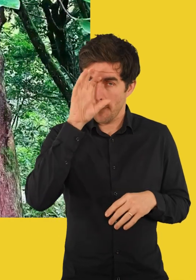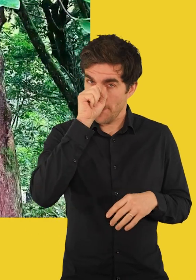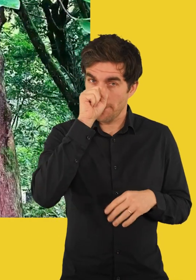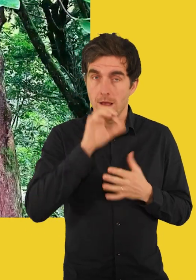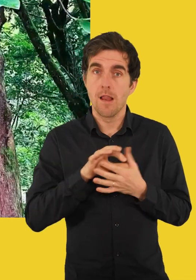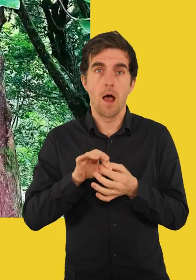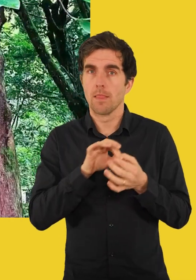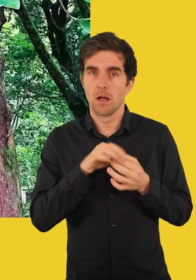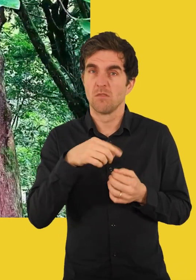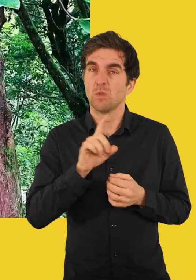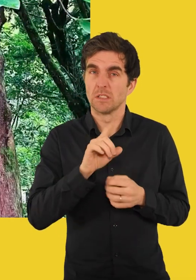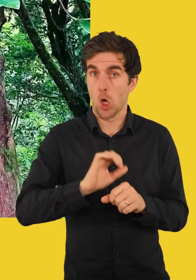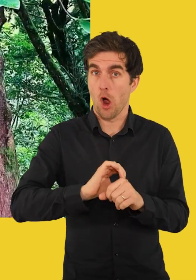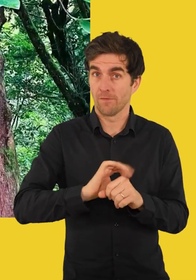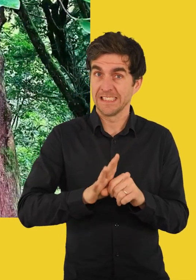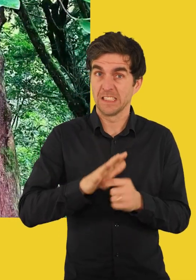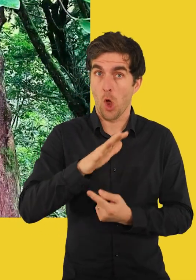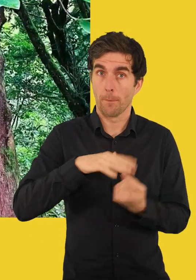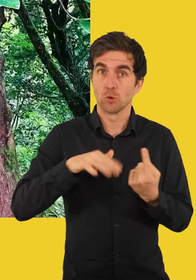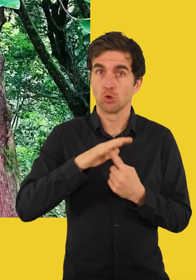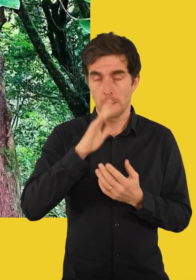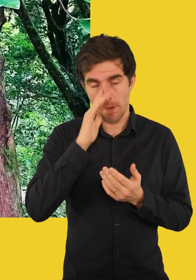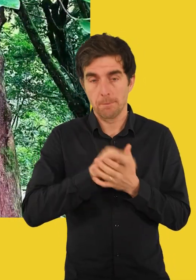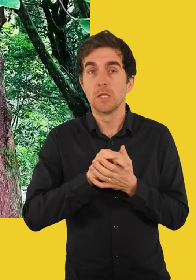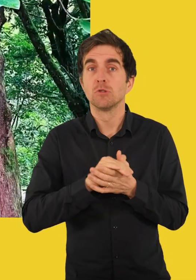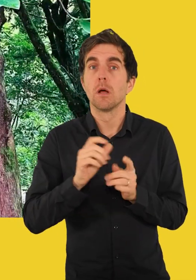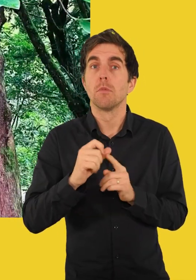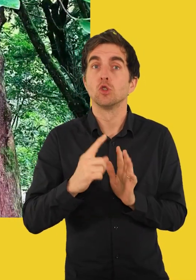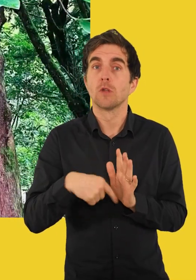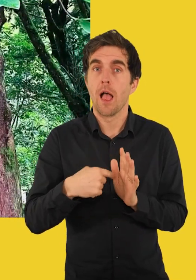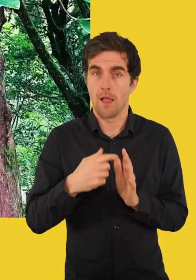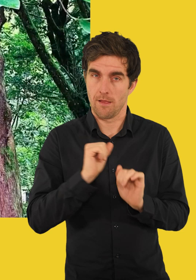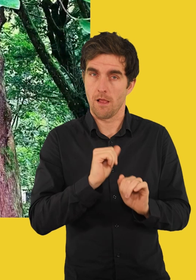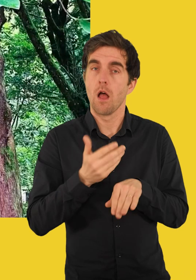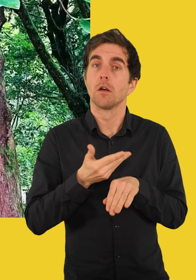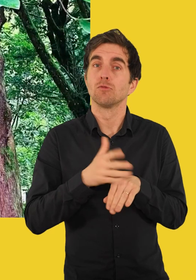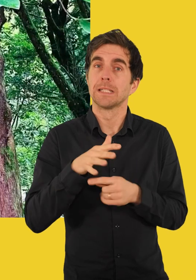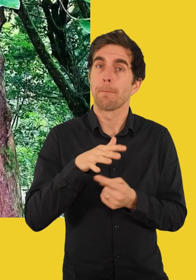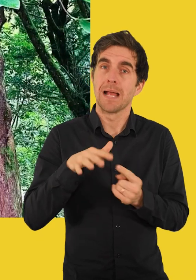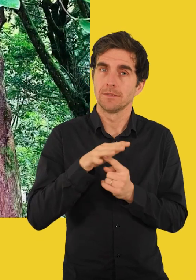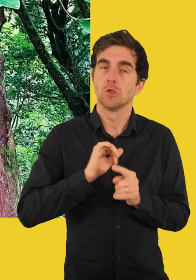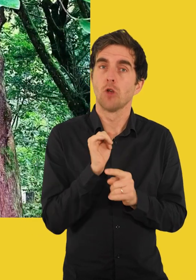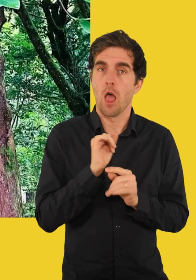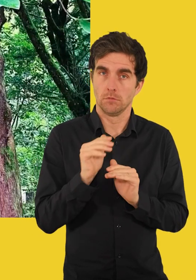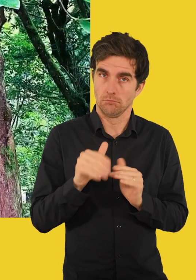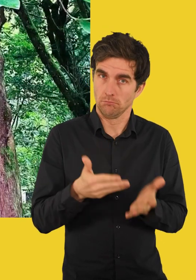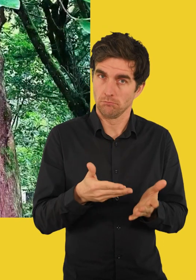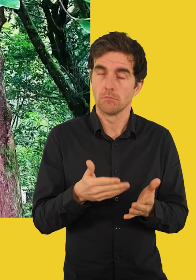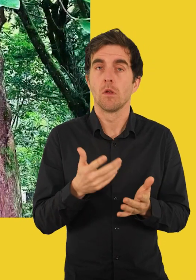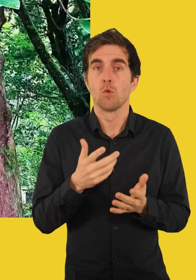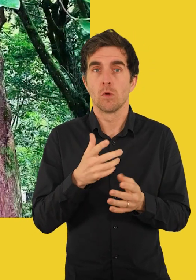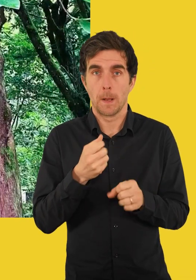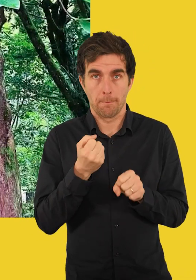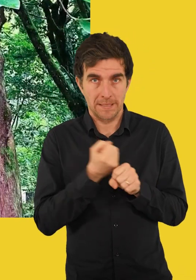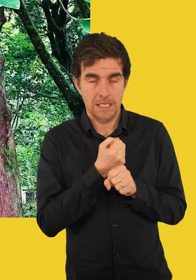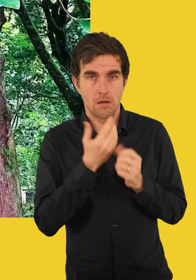Together, which was a COVID community memorial project delivered by Green Space Scotland, marking